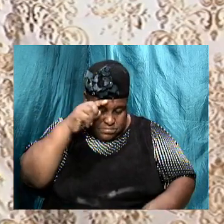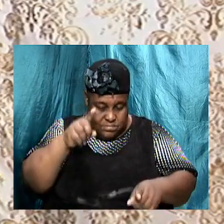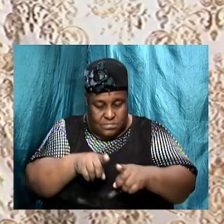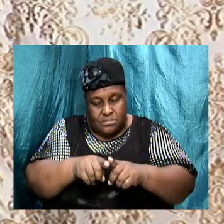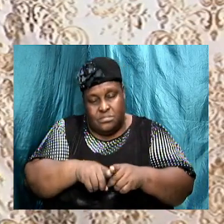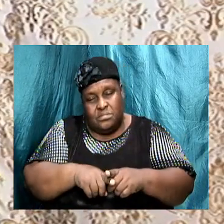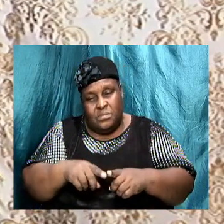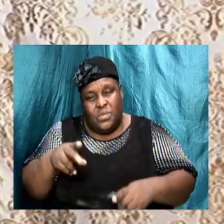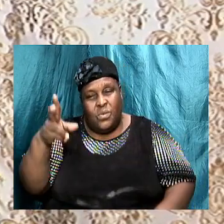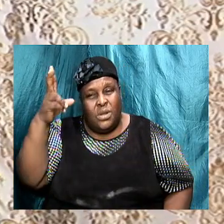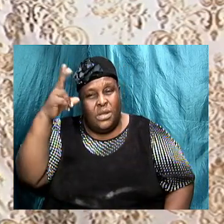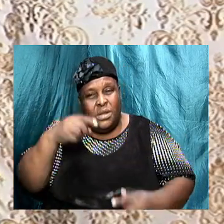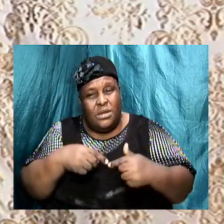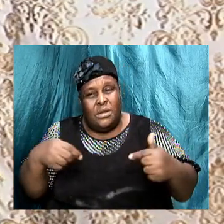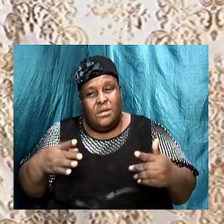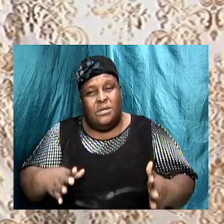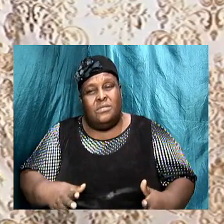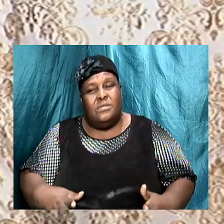quickly,